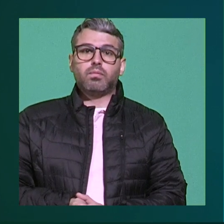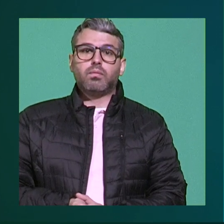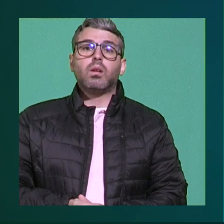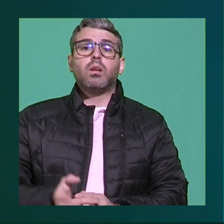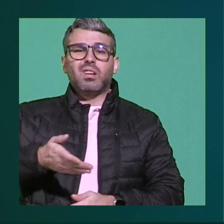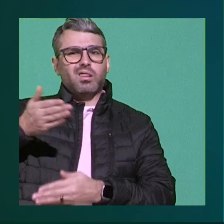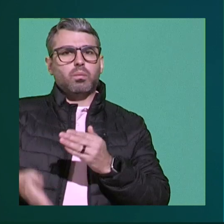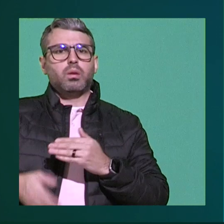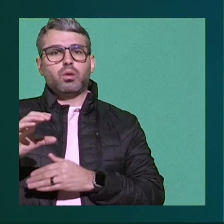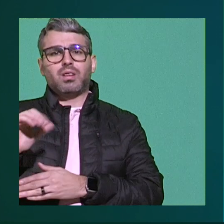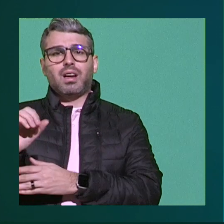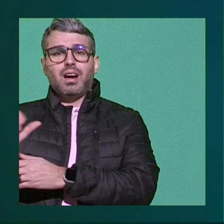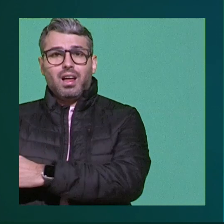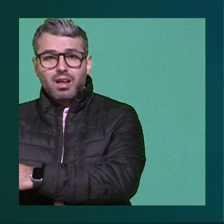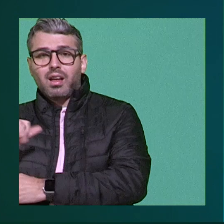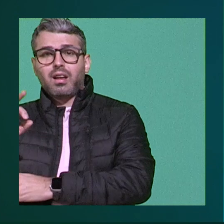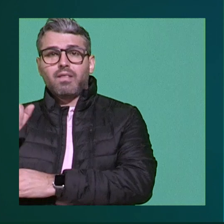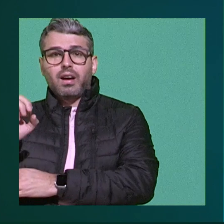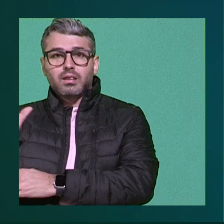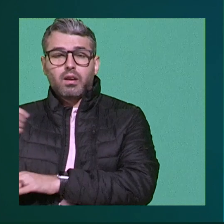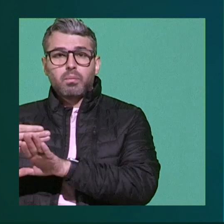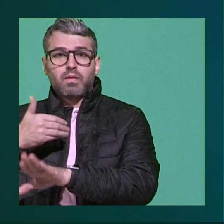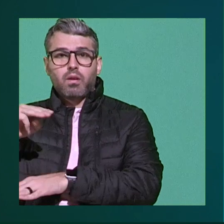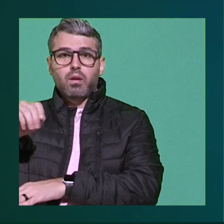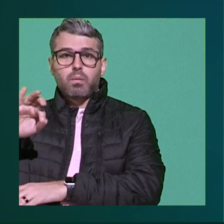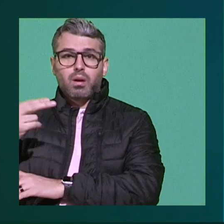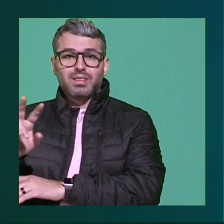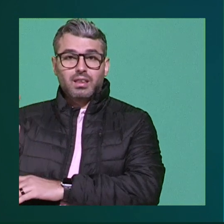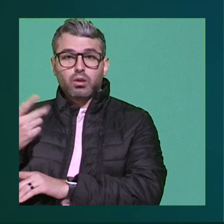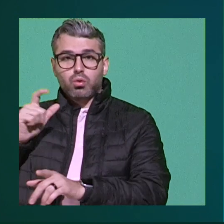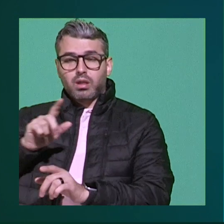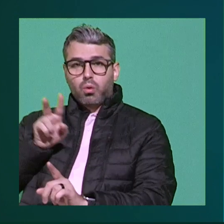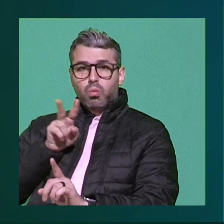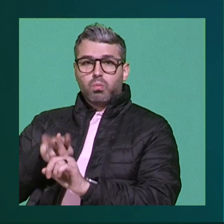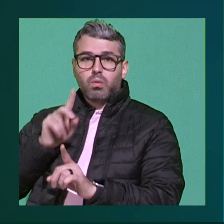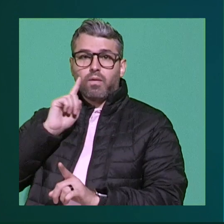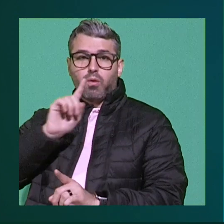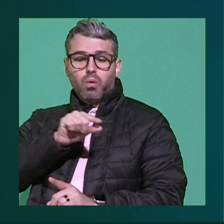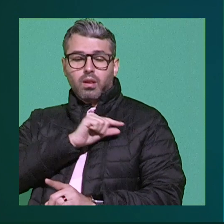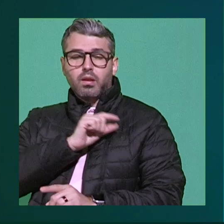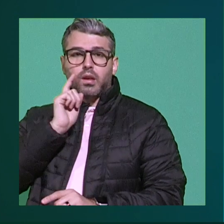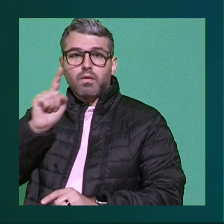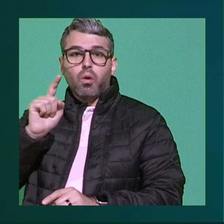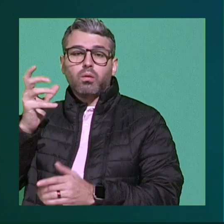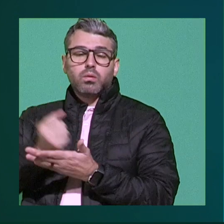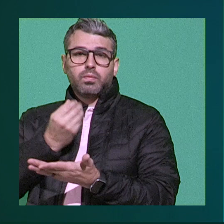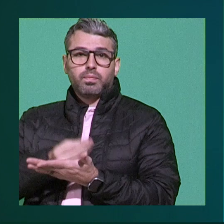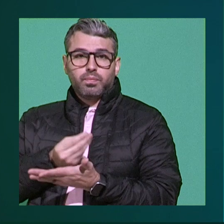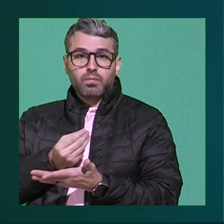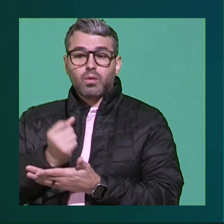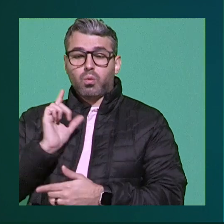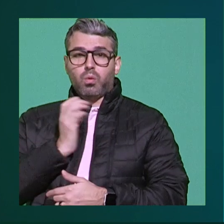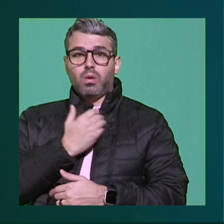Complete your FAFSA and CATO by March 2nd to qualify for a Cal grant for school. MTHS will be having a last chance cash for